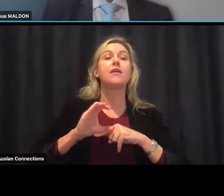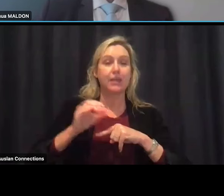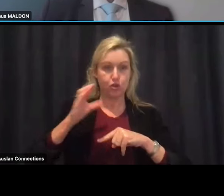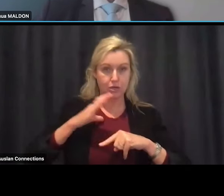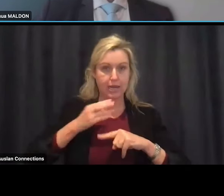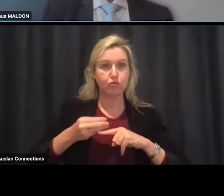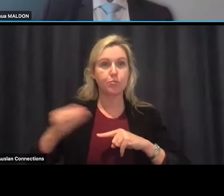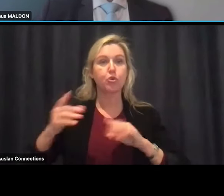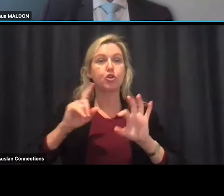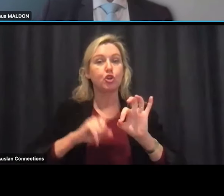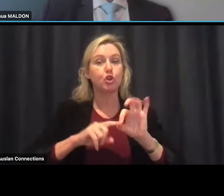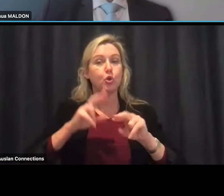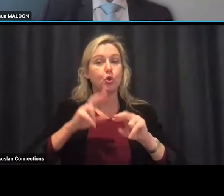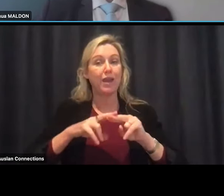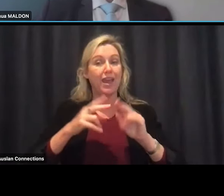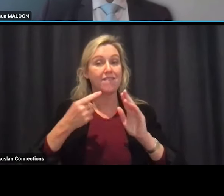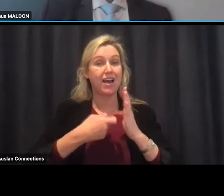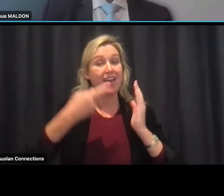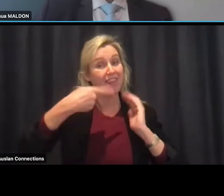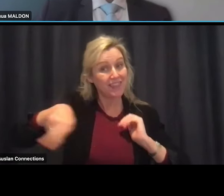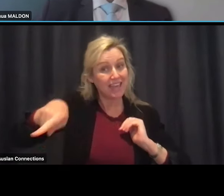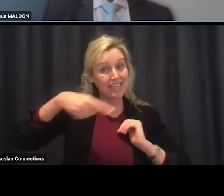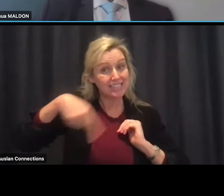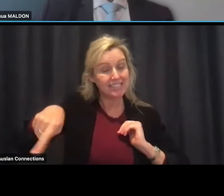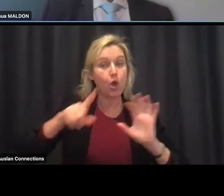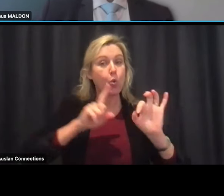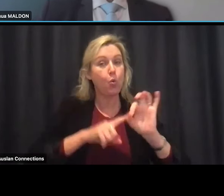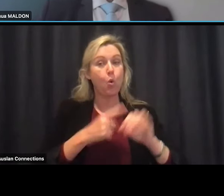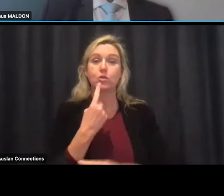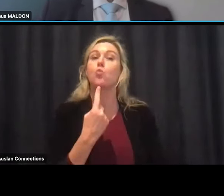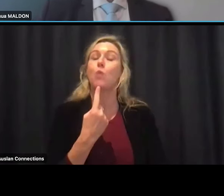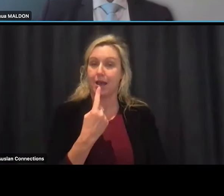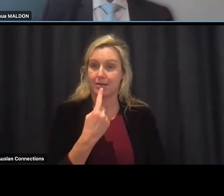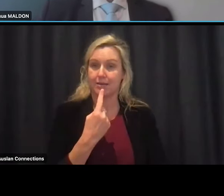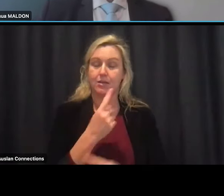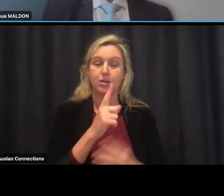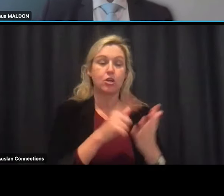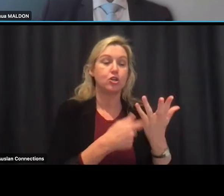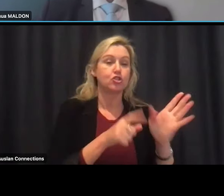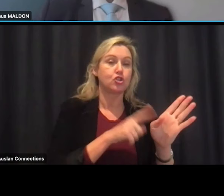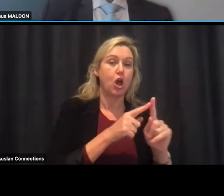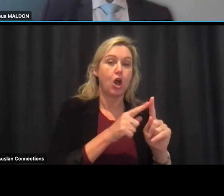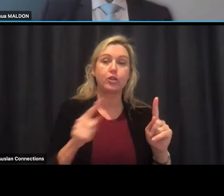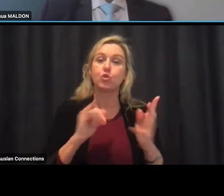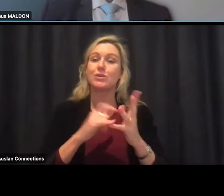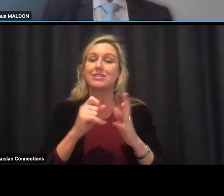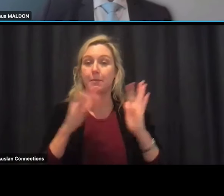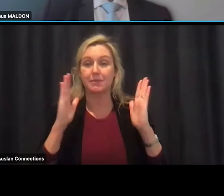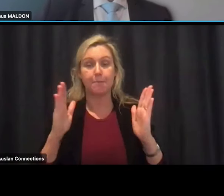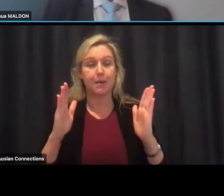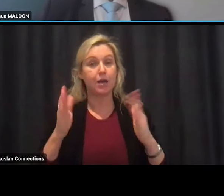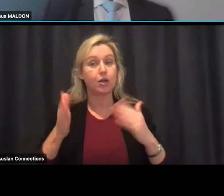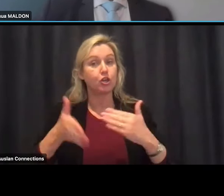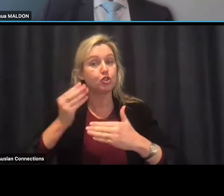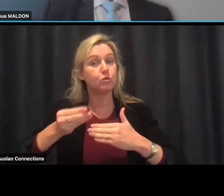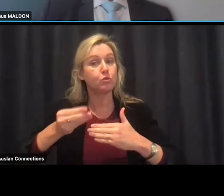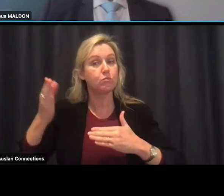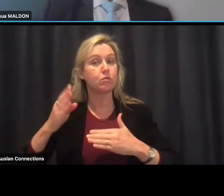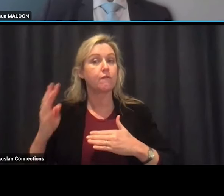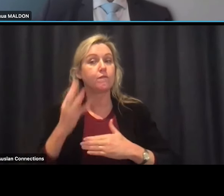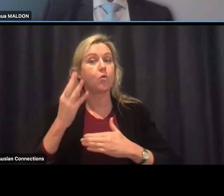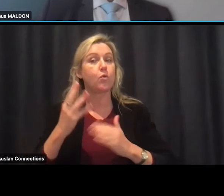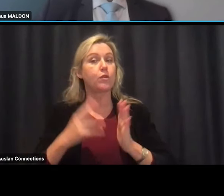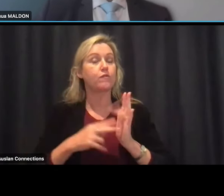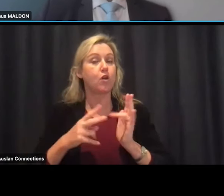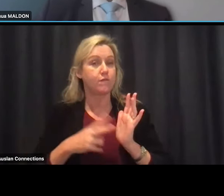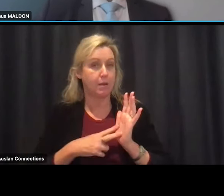QFR from this current reporting period, which is Q1. So July to September, due on the 4th of November. For